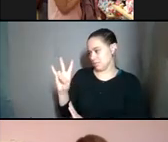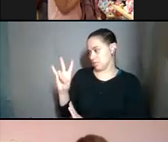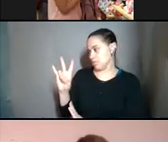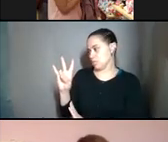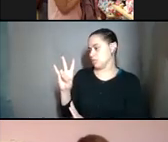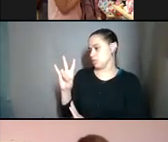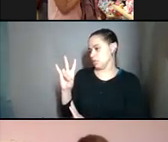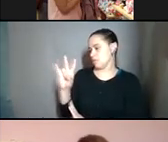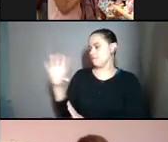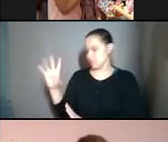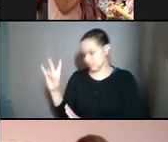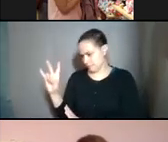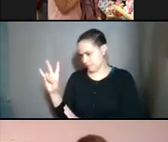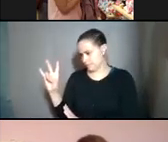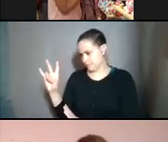57.